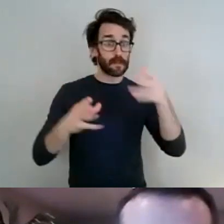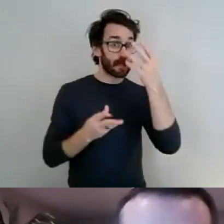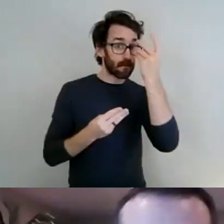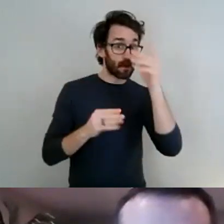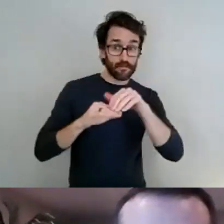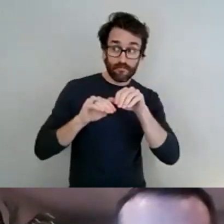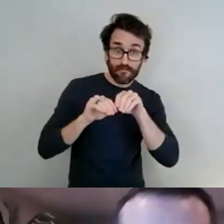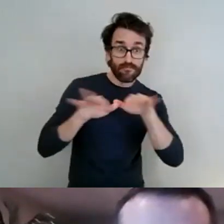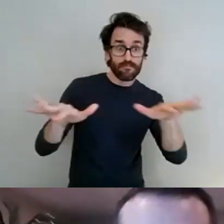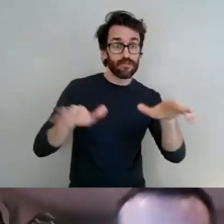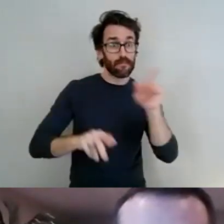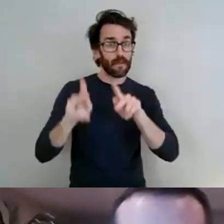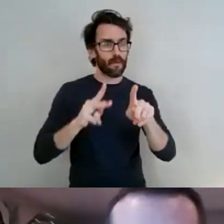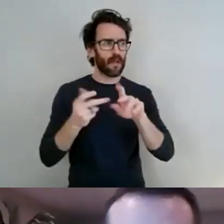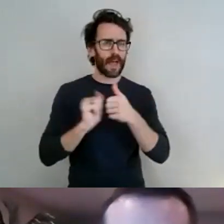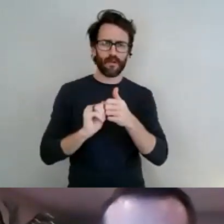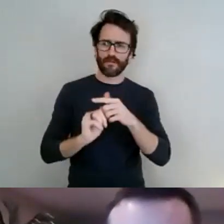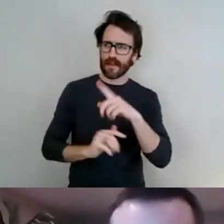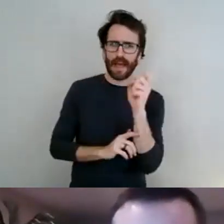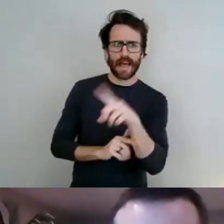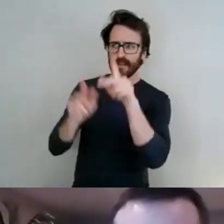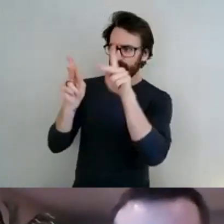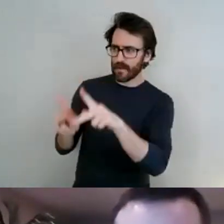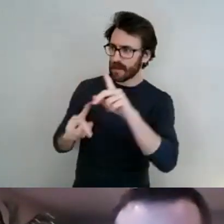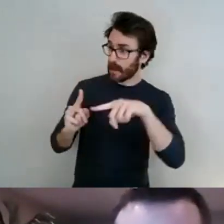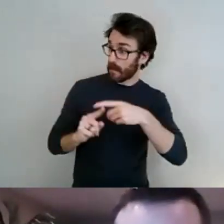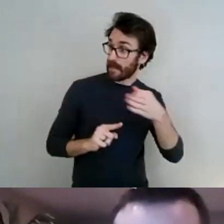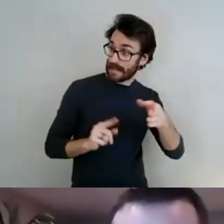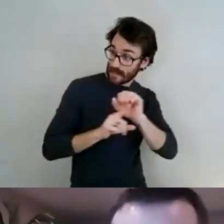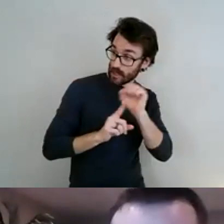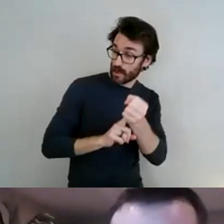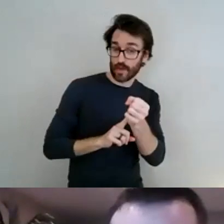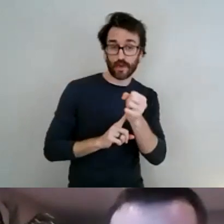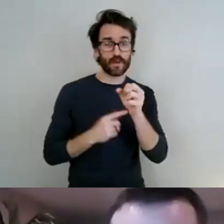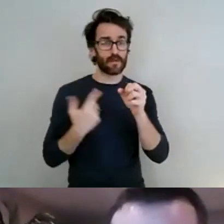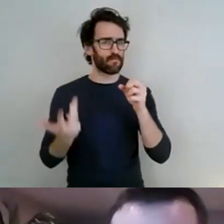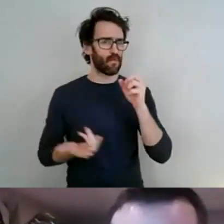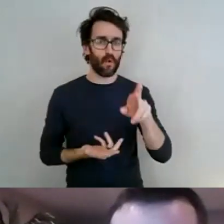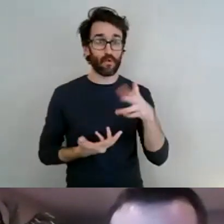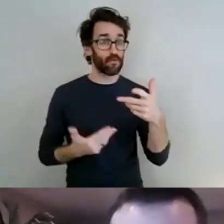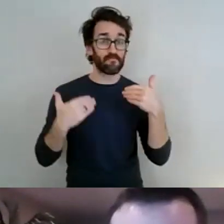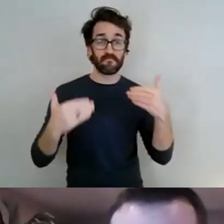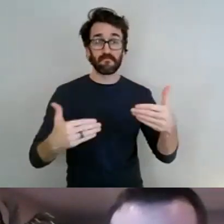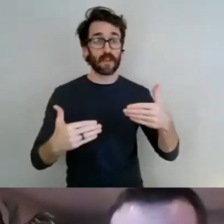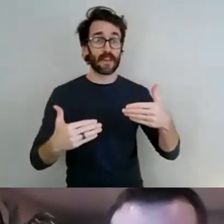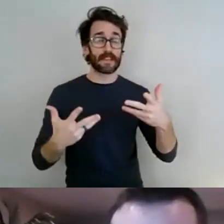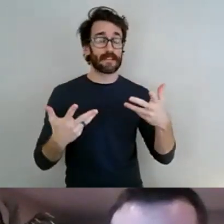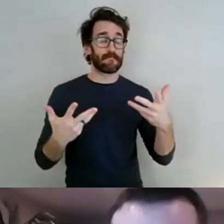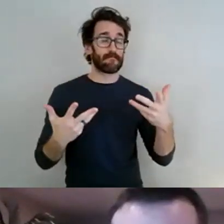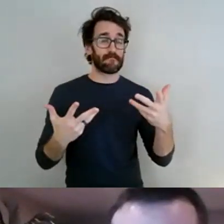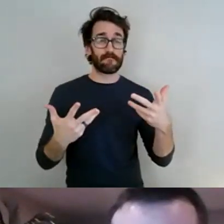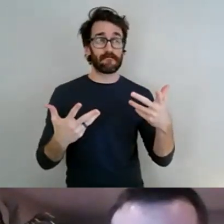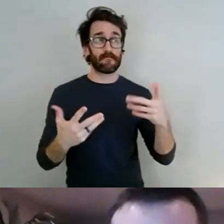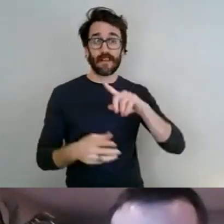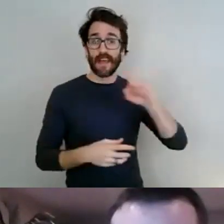to approach a neighbor to ask about these things. Do you insert or go through MPPs